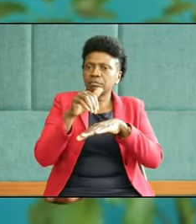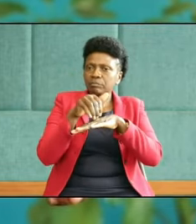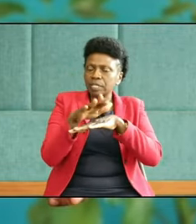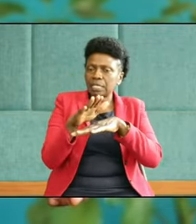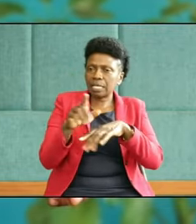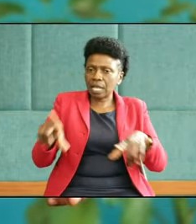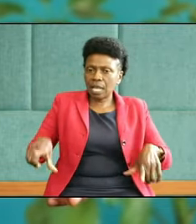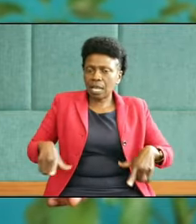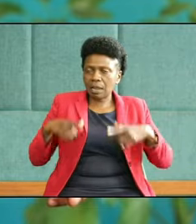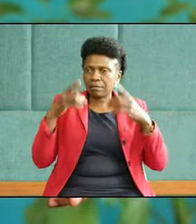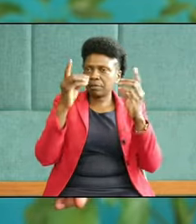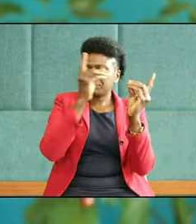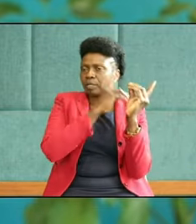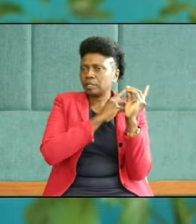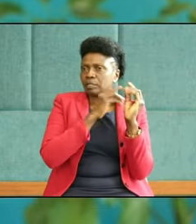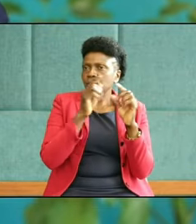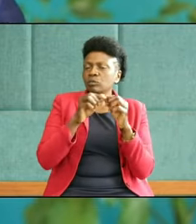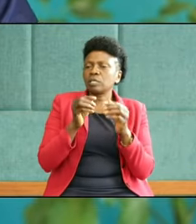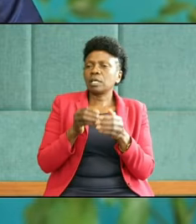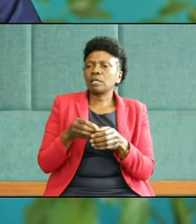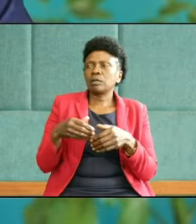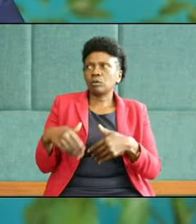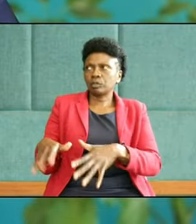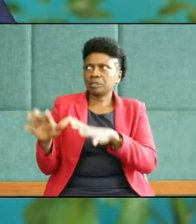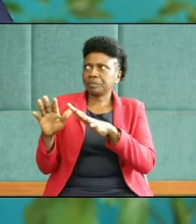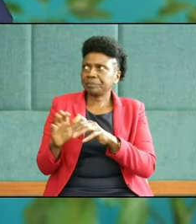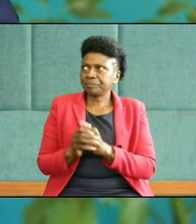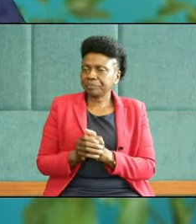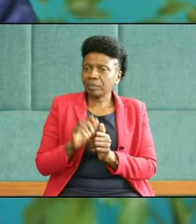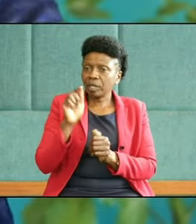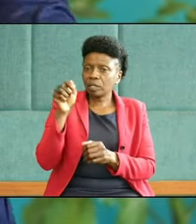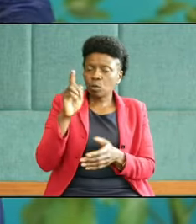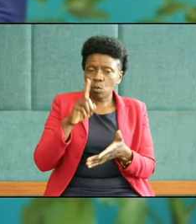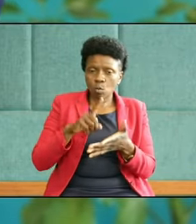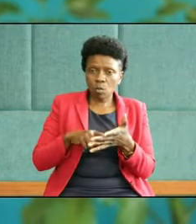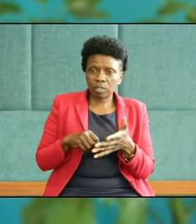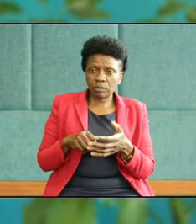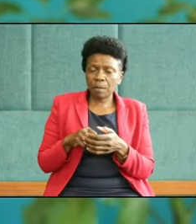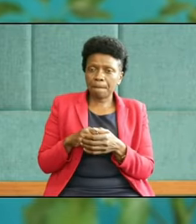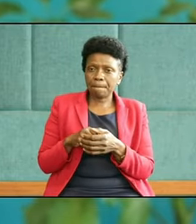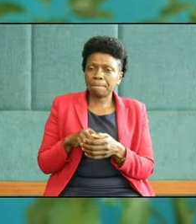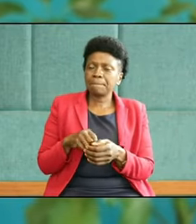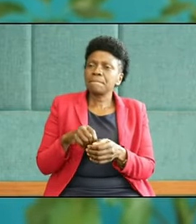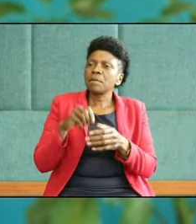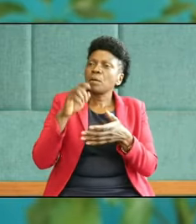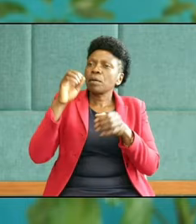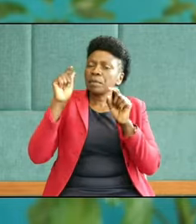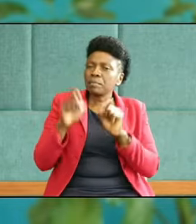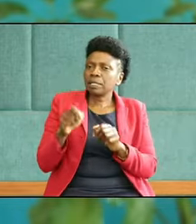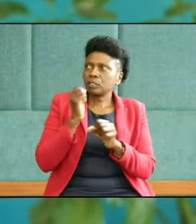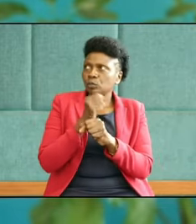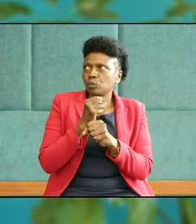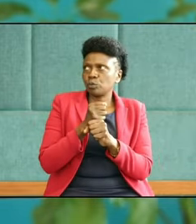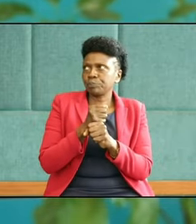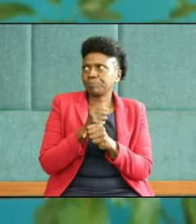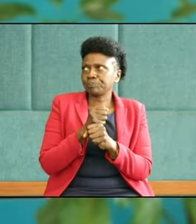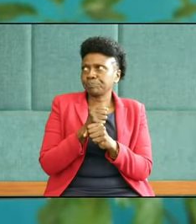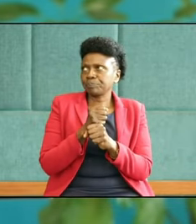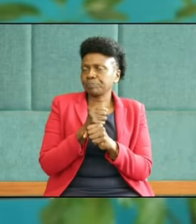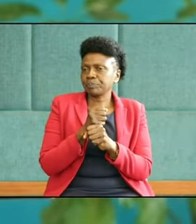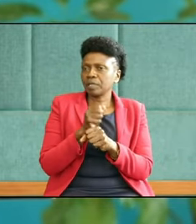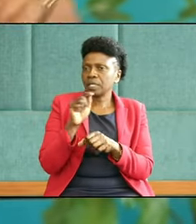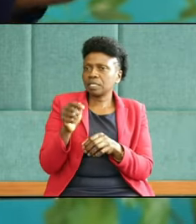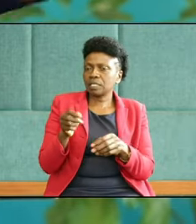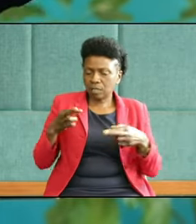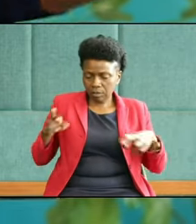a lifeline to the lost. And this is what your church wants to do this week. You want to deploy the foremost medium of